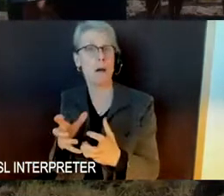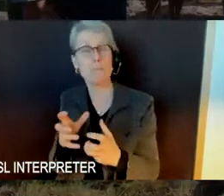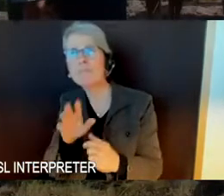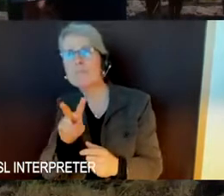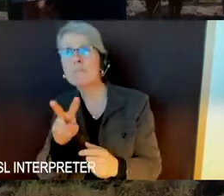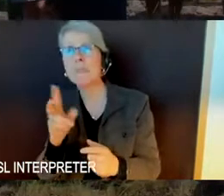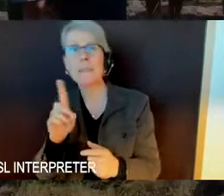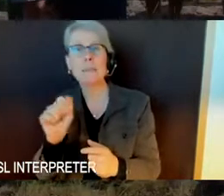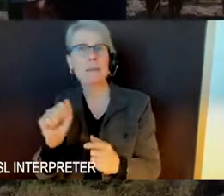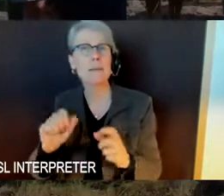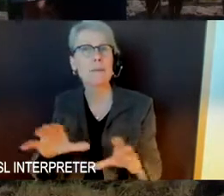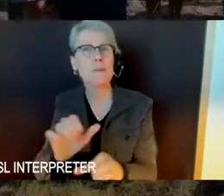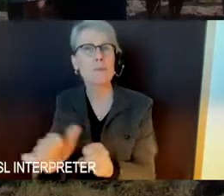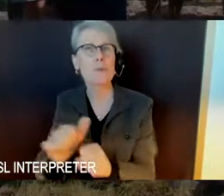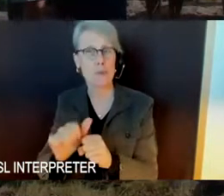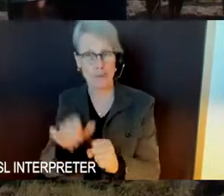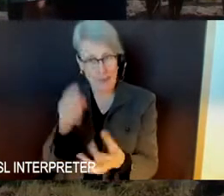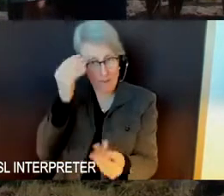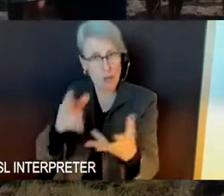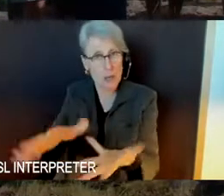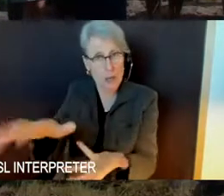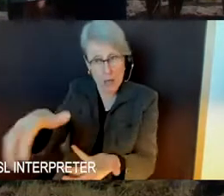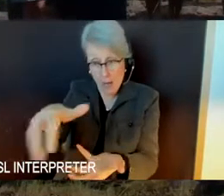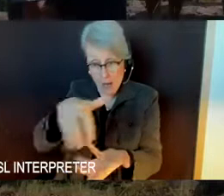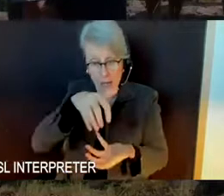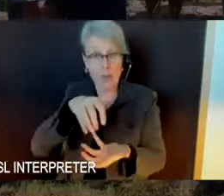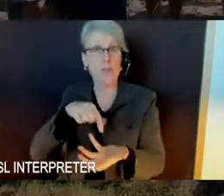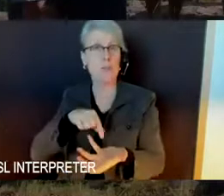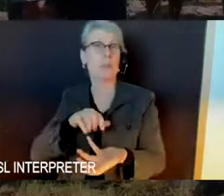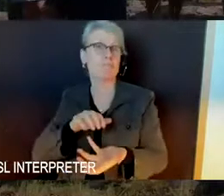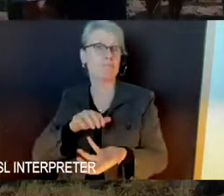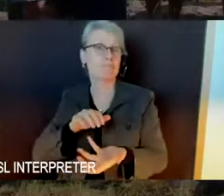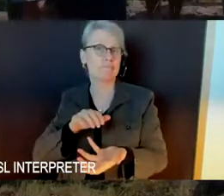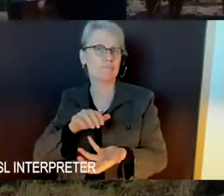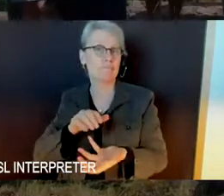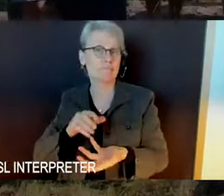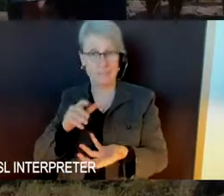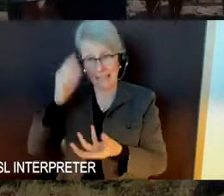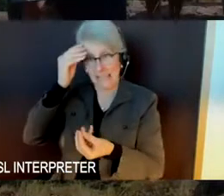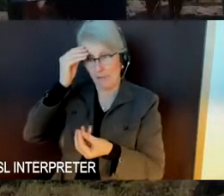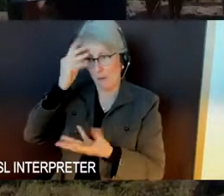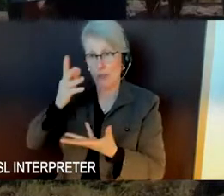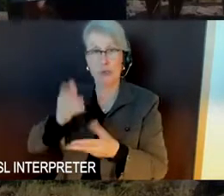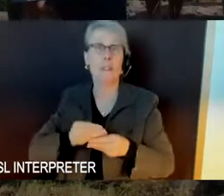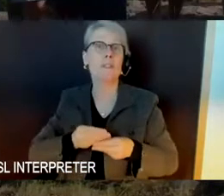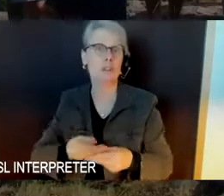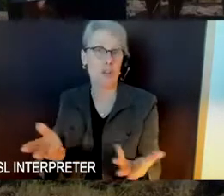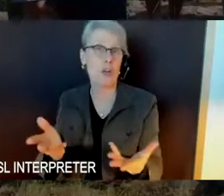seeking from a disability movement and be able to share that information in a way that